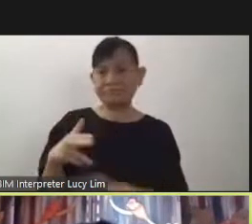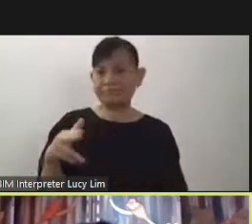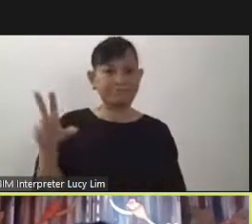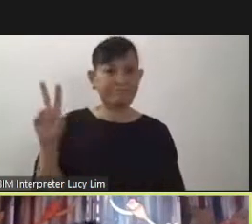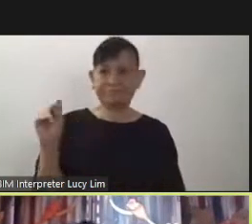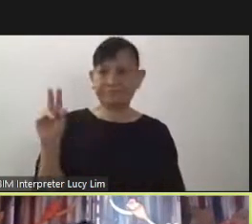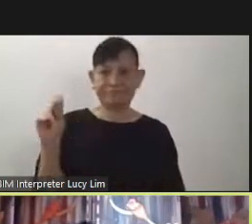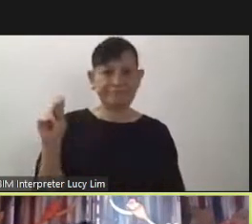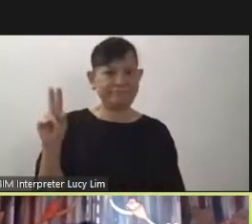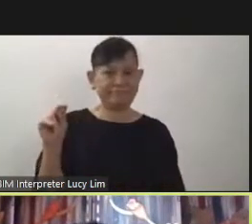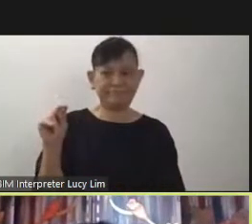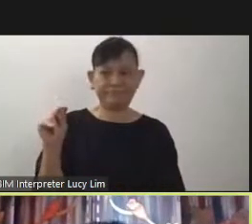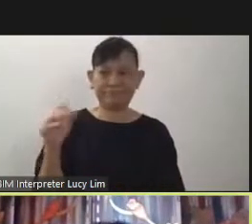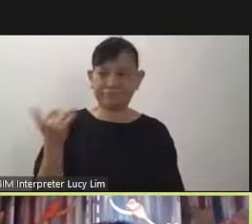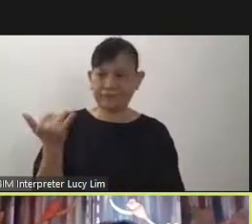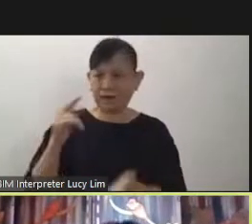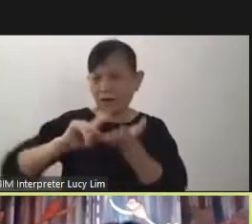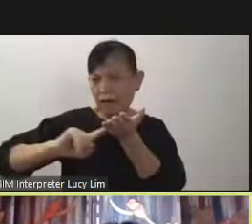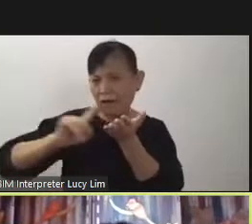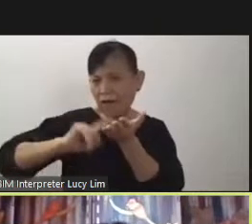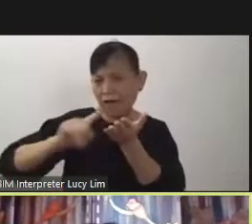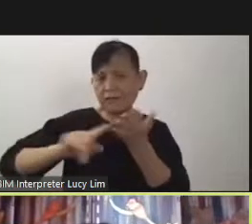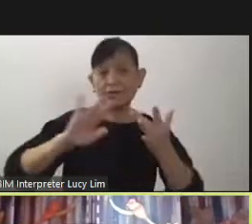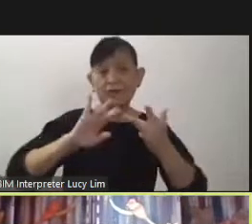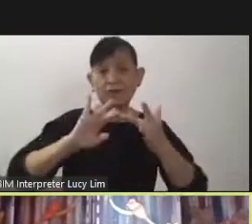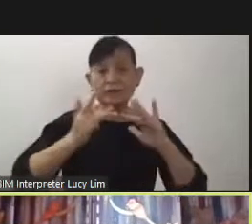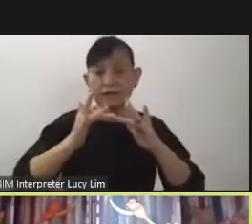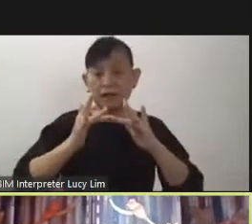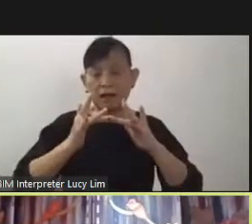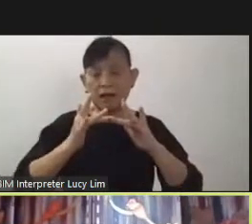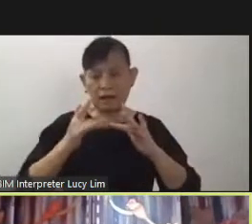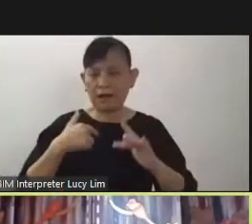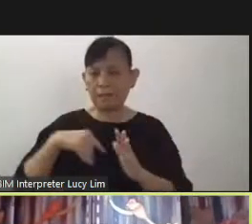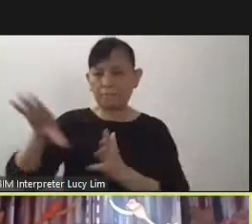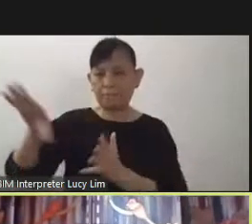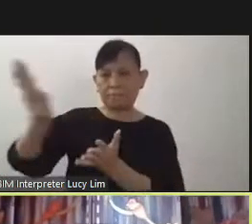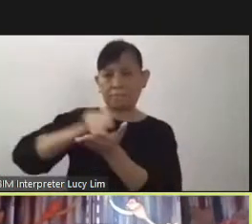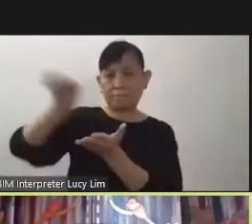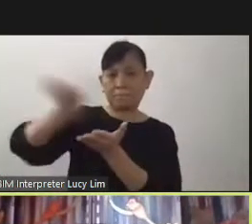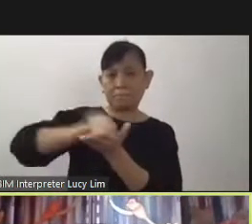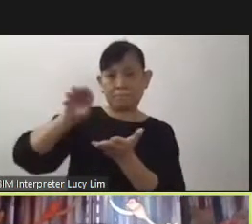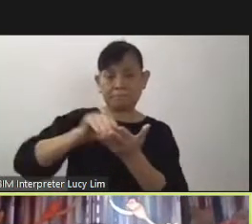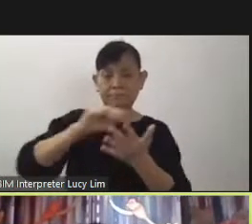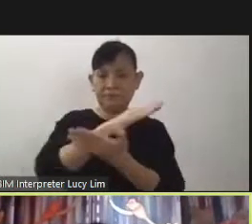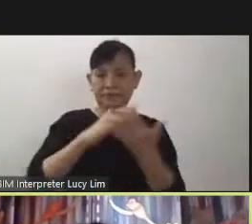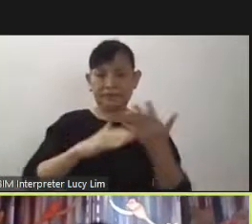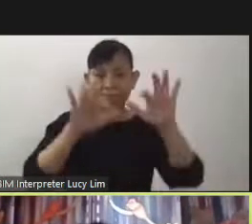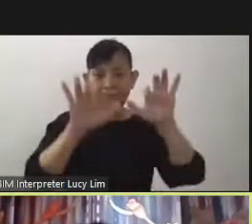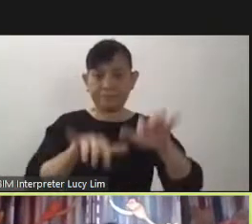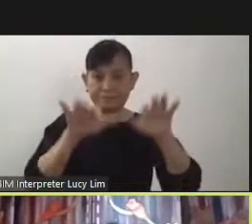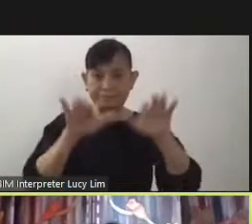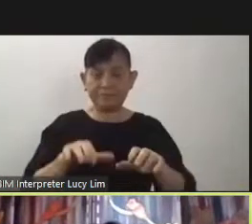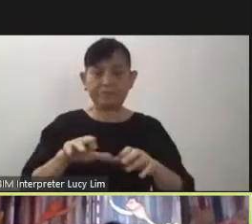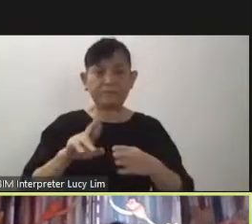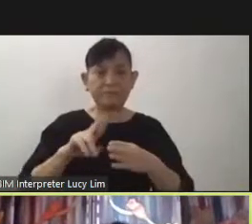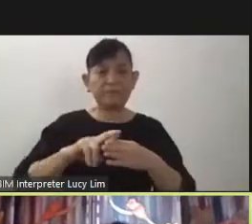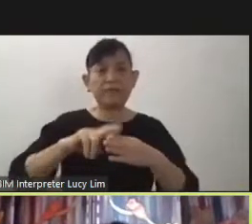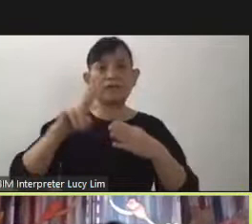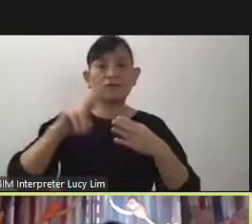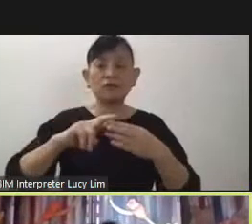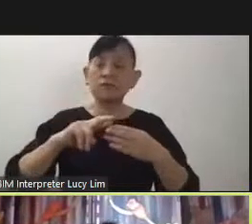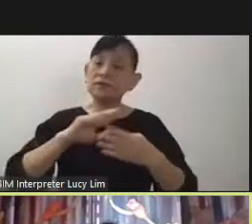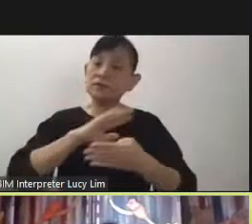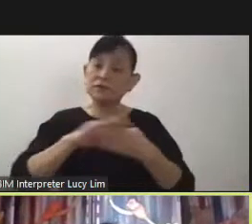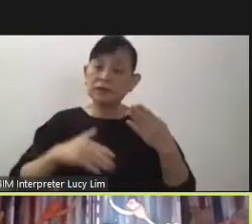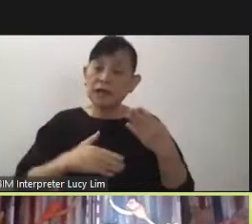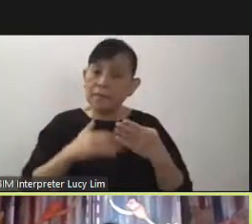Just a quick search itself on the internet has led me to quite a few search results, or basically survey